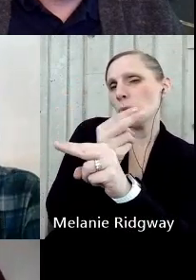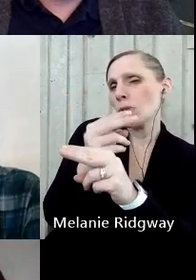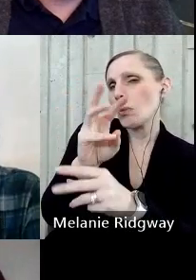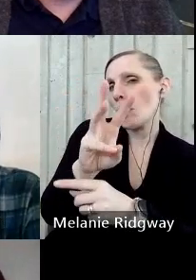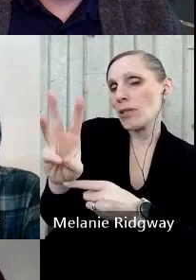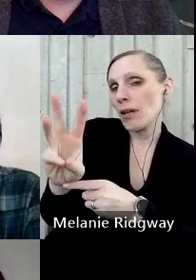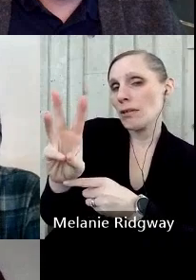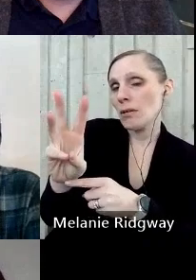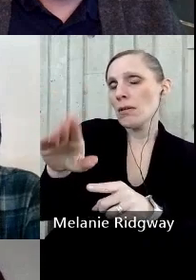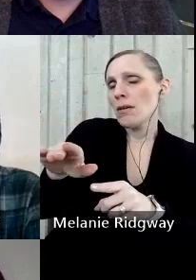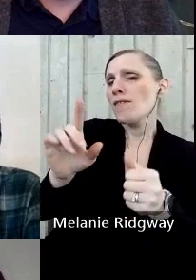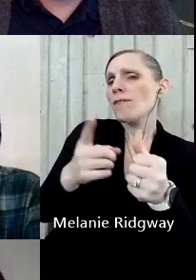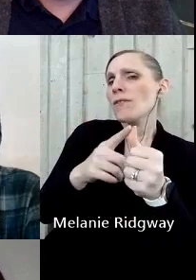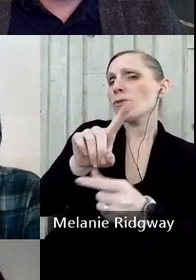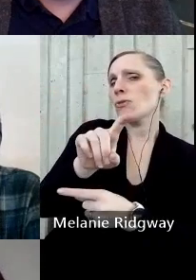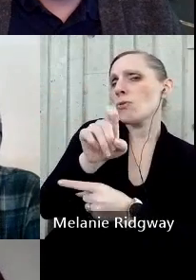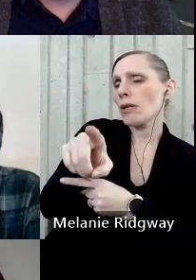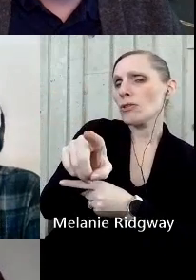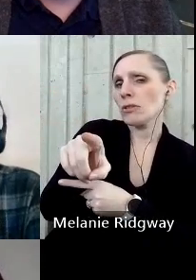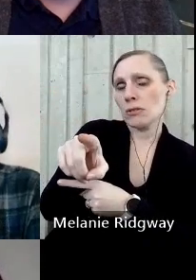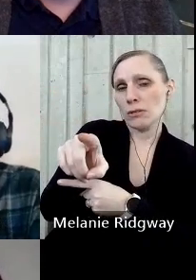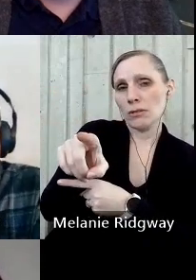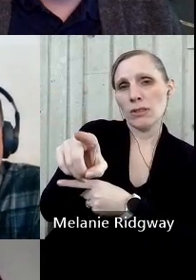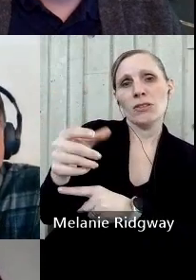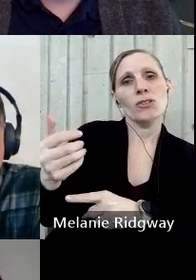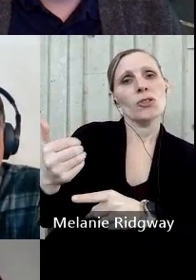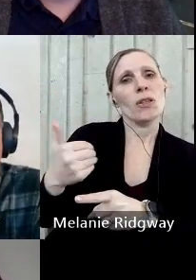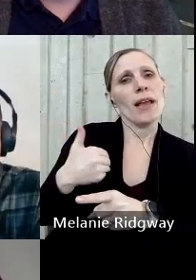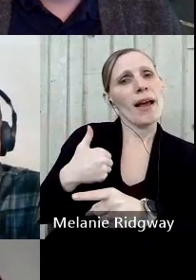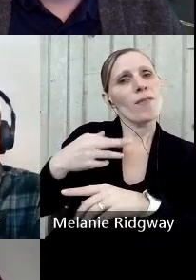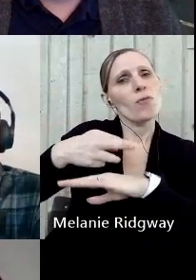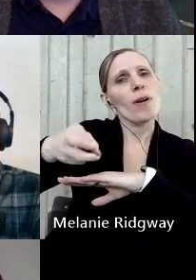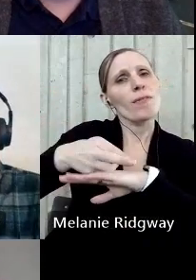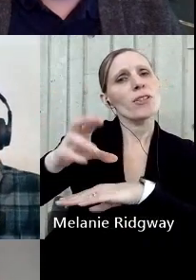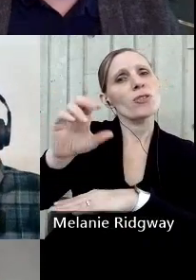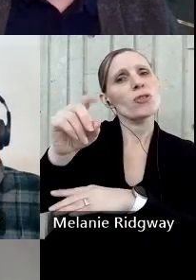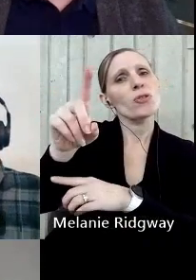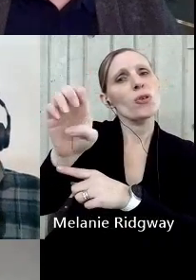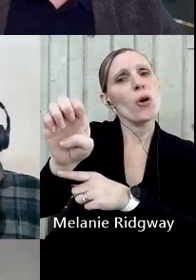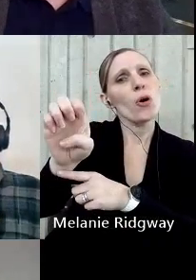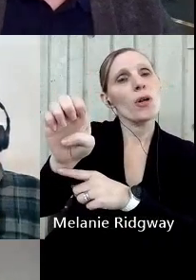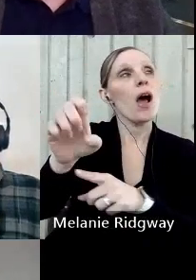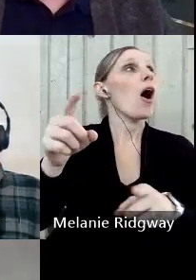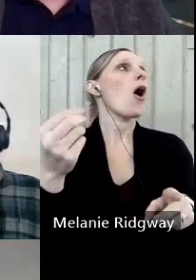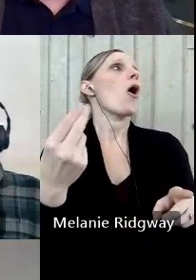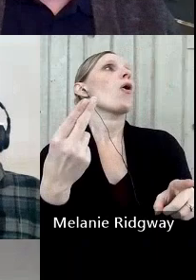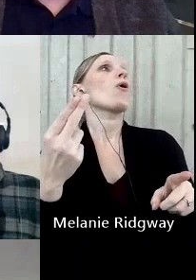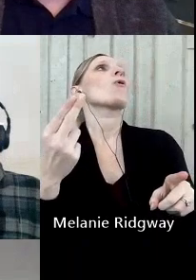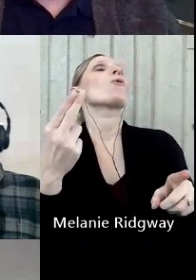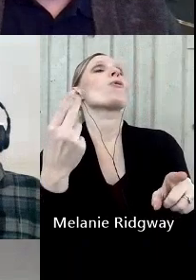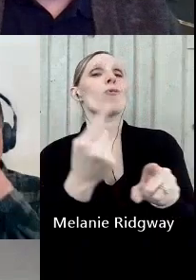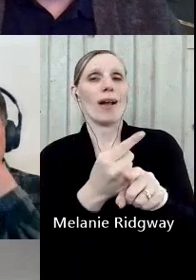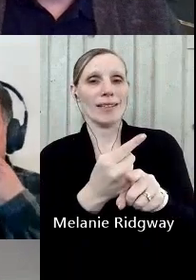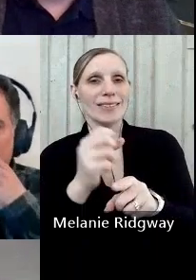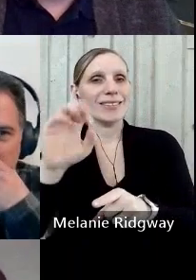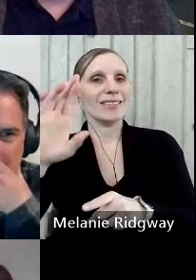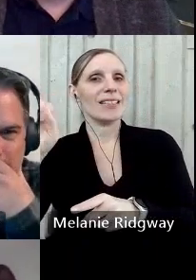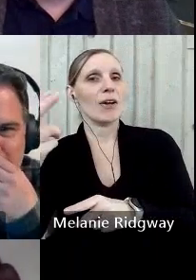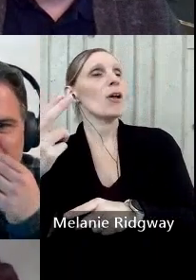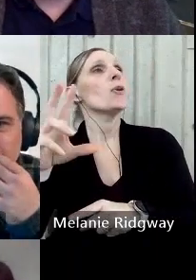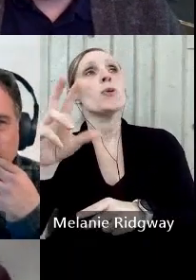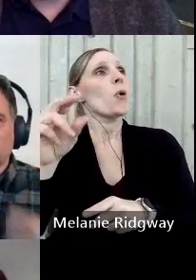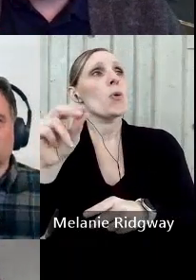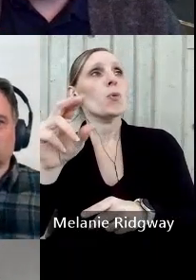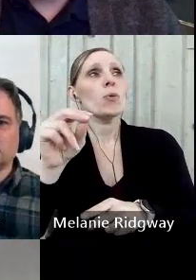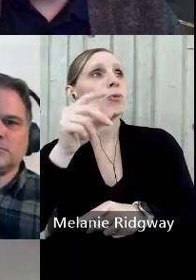First, is there students are asking about like a reference code. Is there a reference code they need? No, you